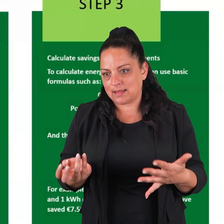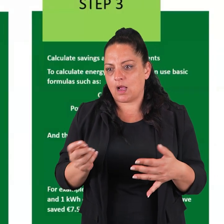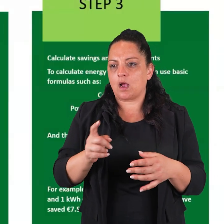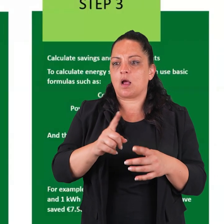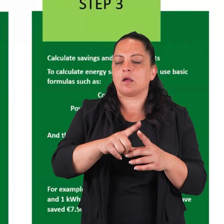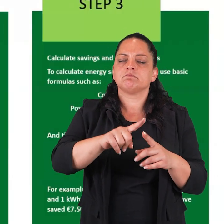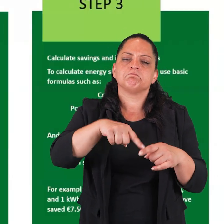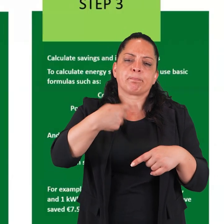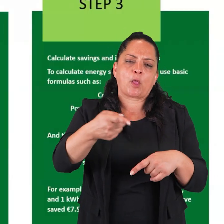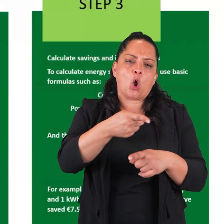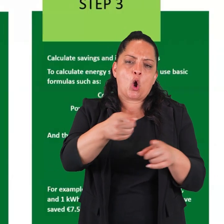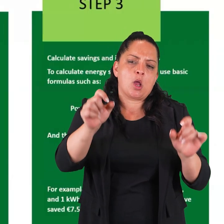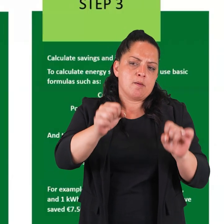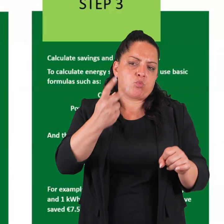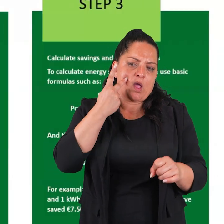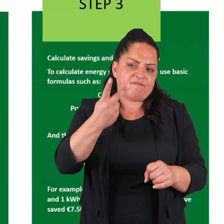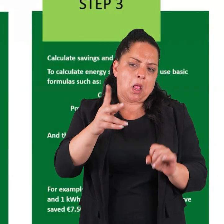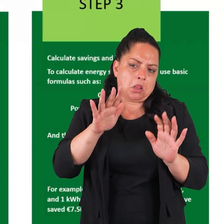math